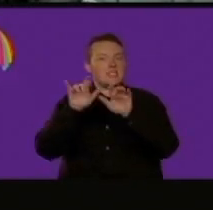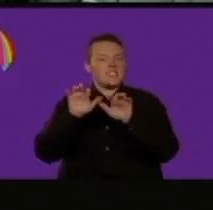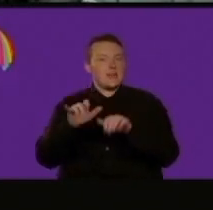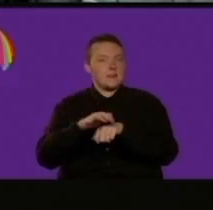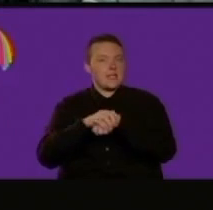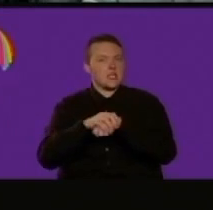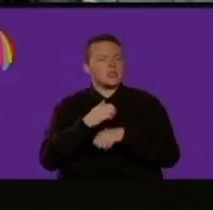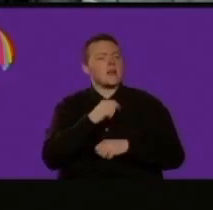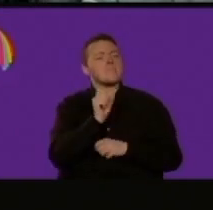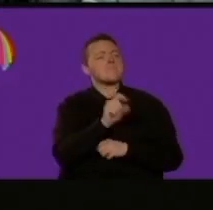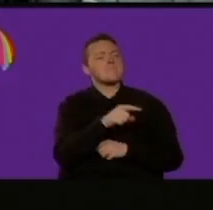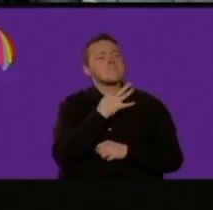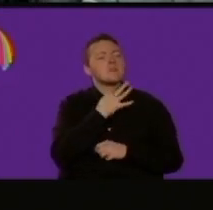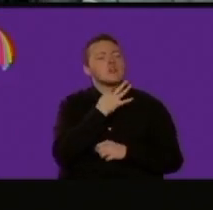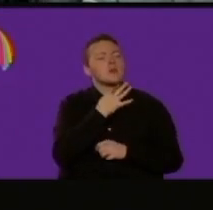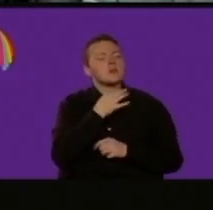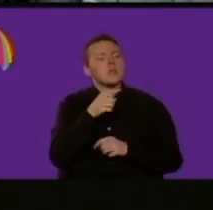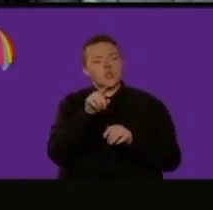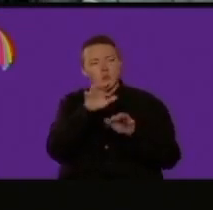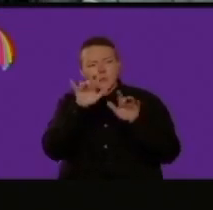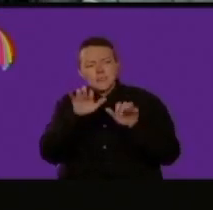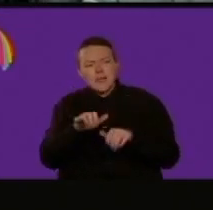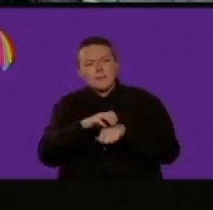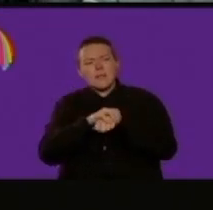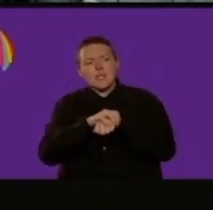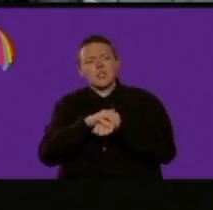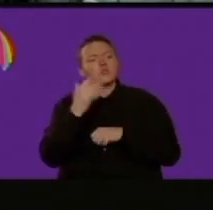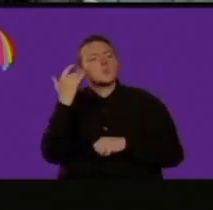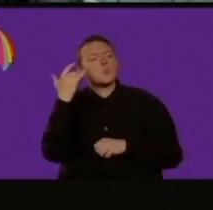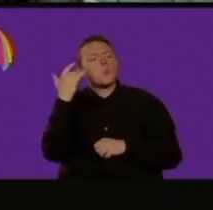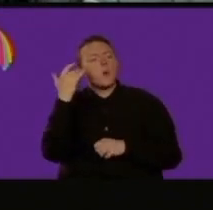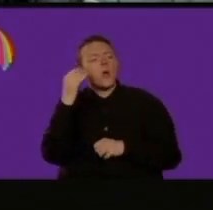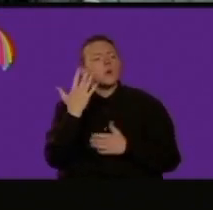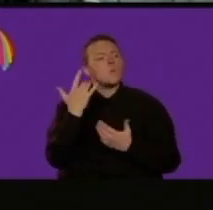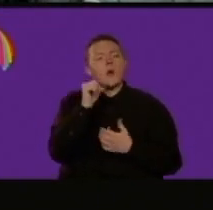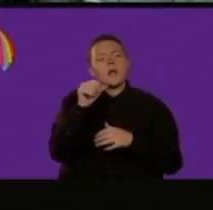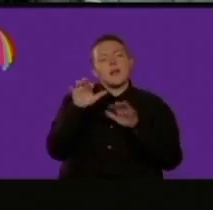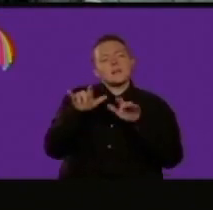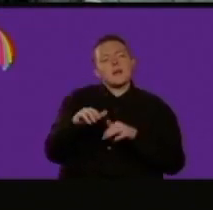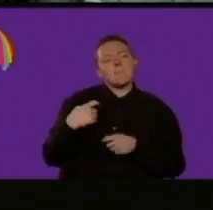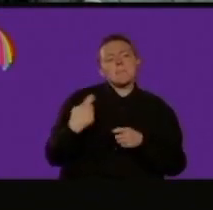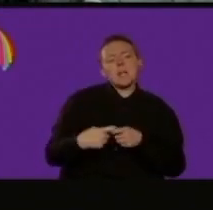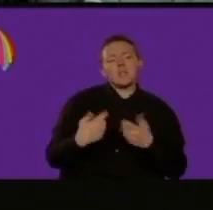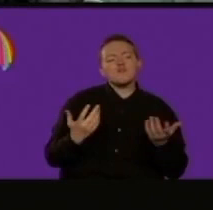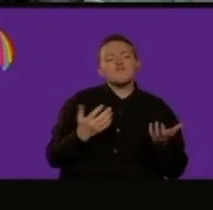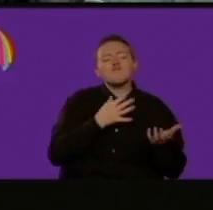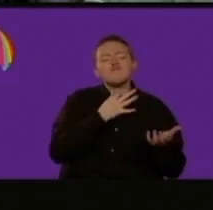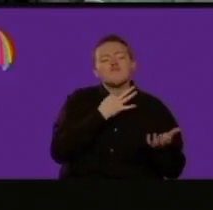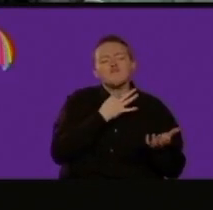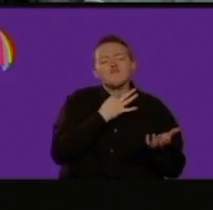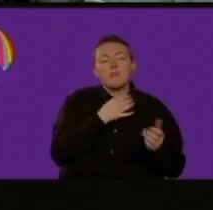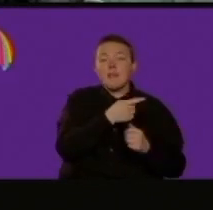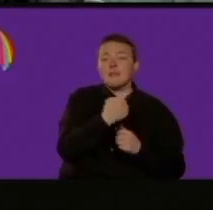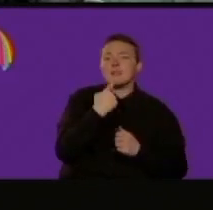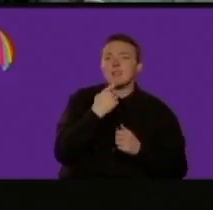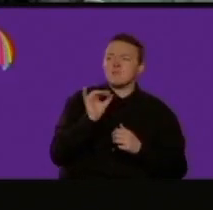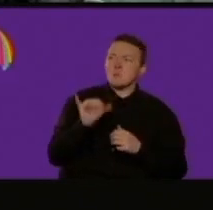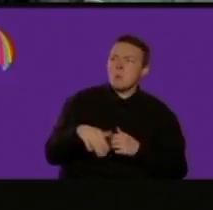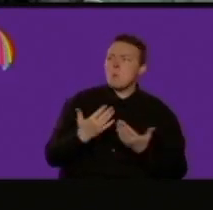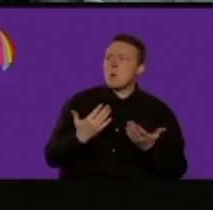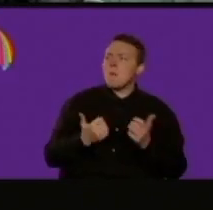didn't understand when I read their instructions, but that's another way of relating basically with their communities.